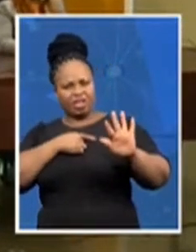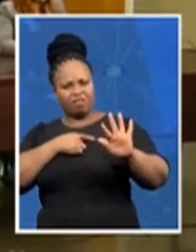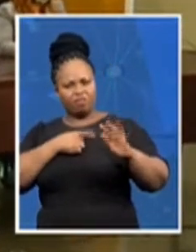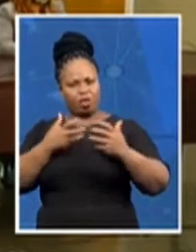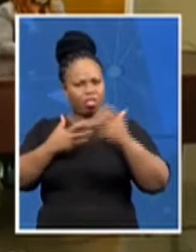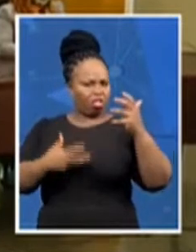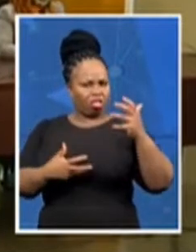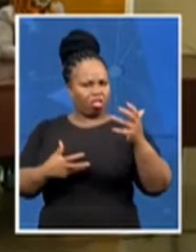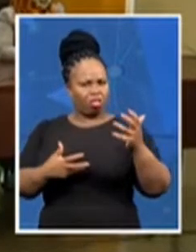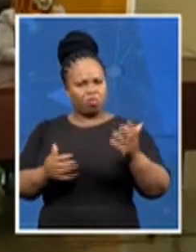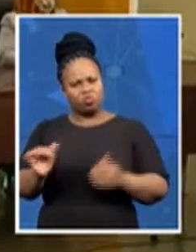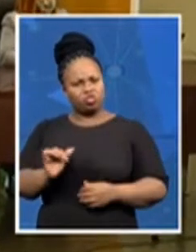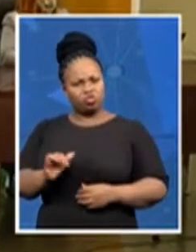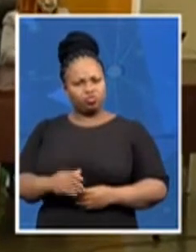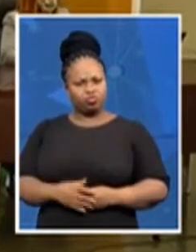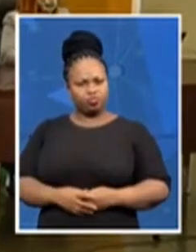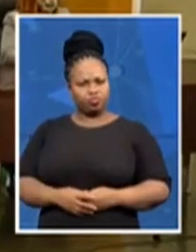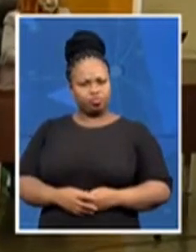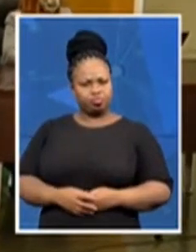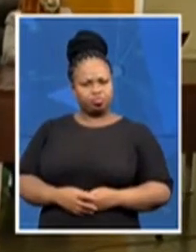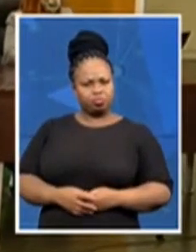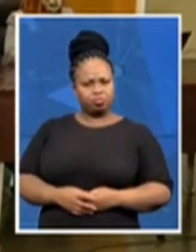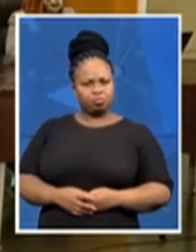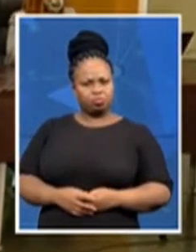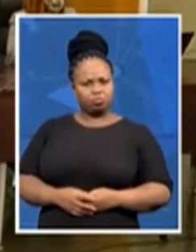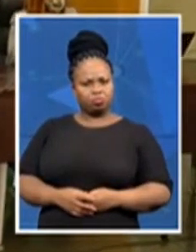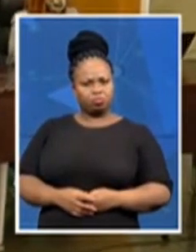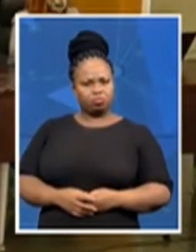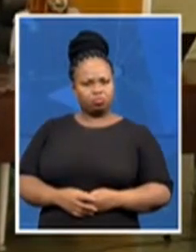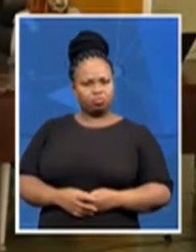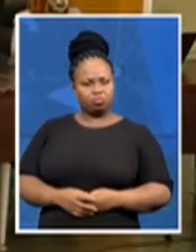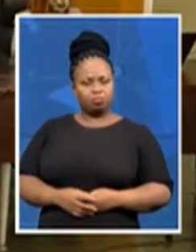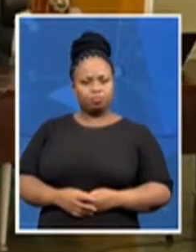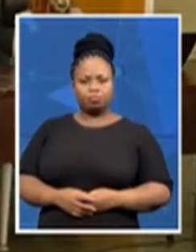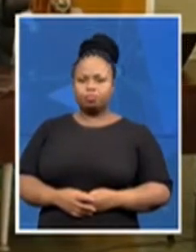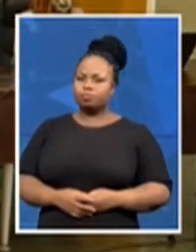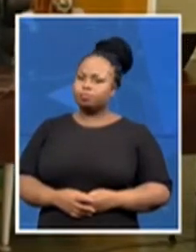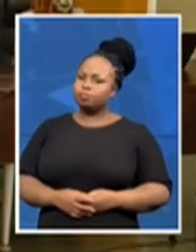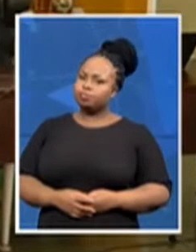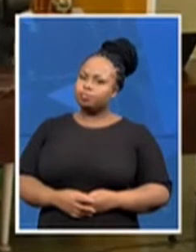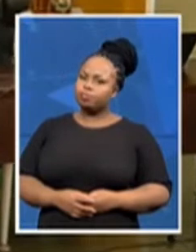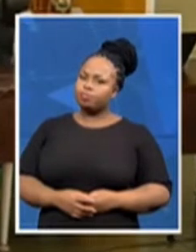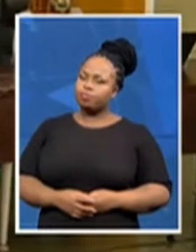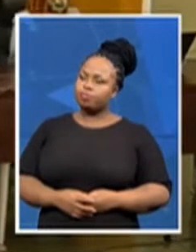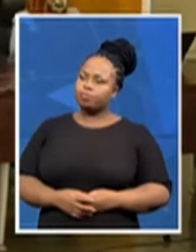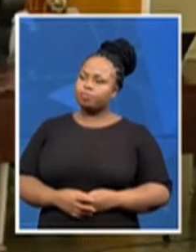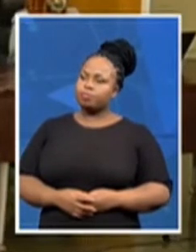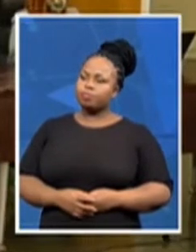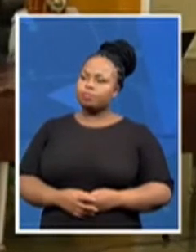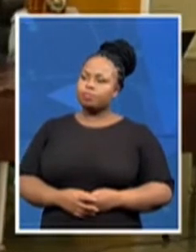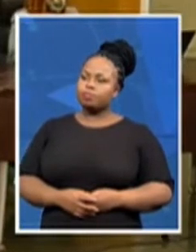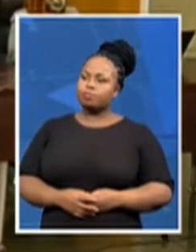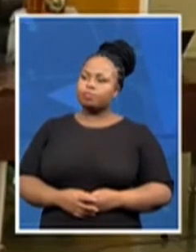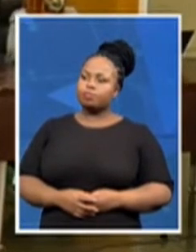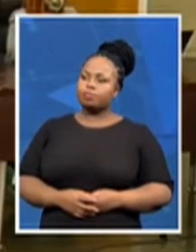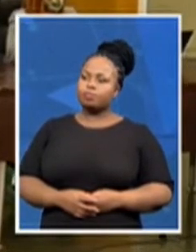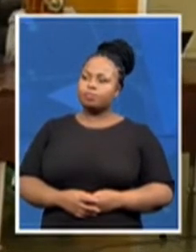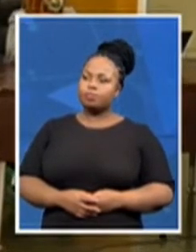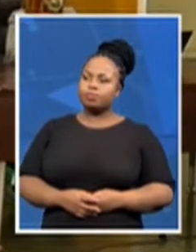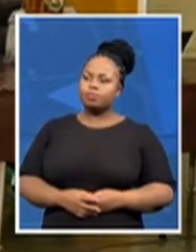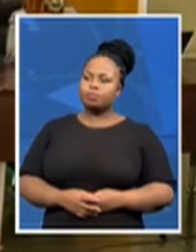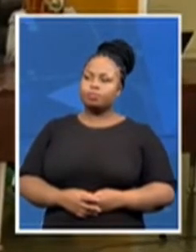Mahani Keswa from ECA. Premier, I didn't really speak about the situations around the